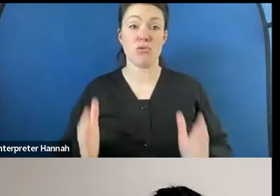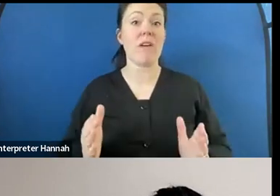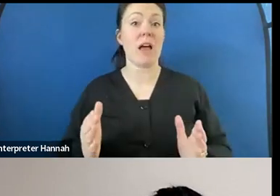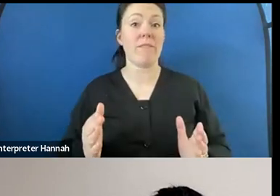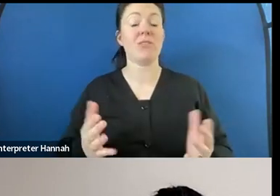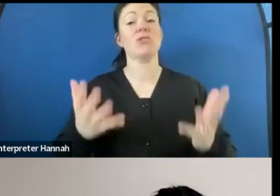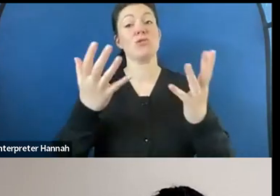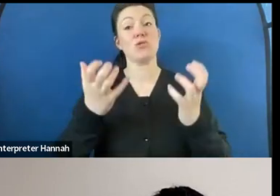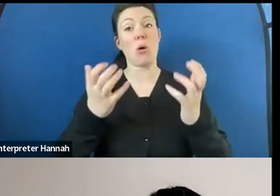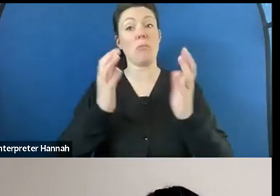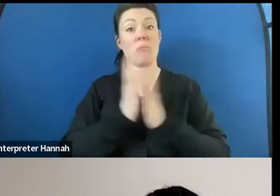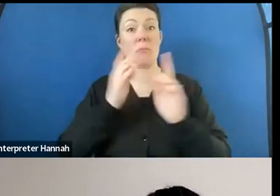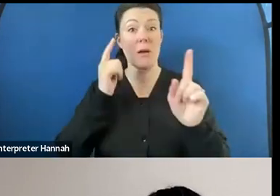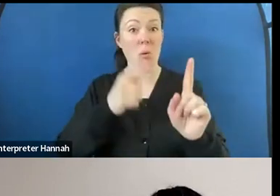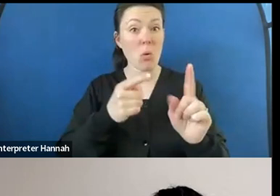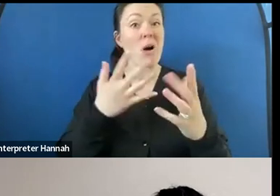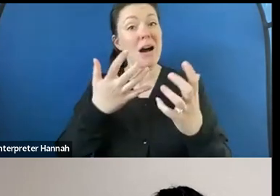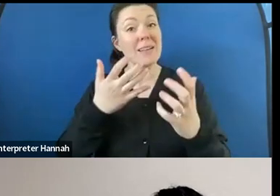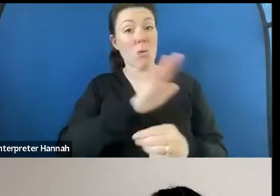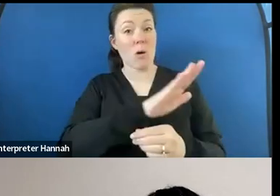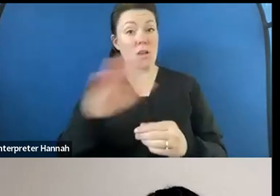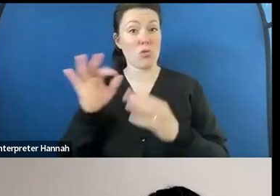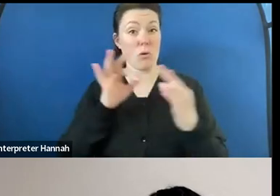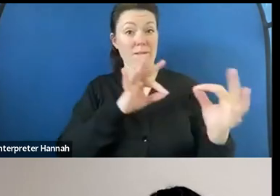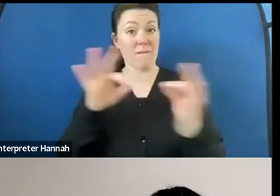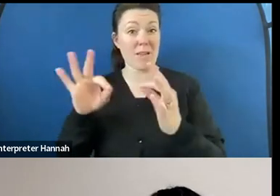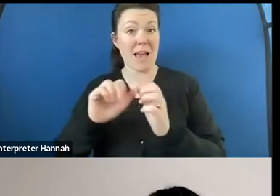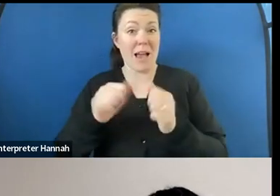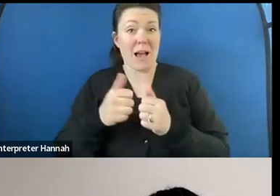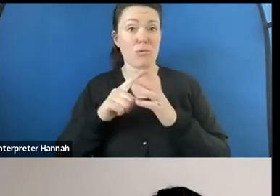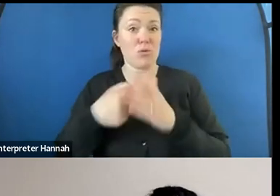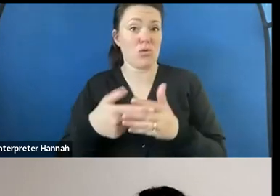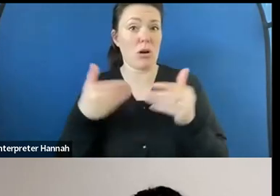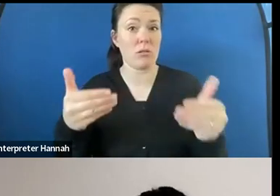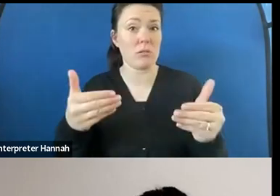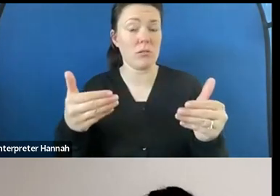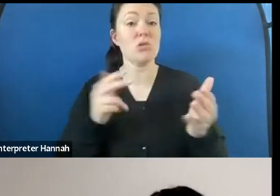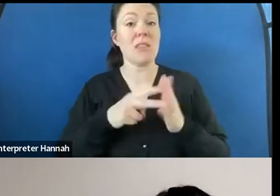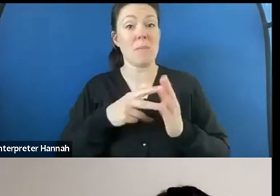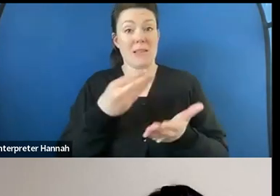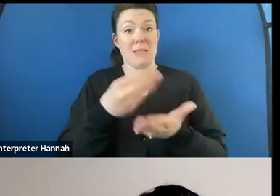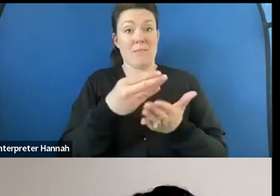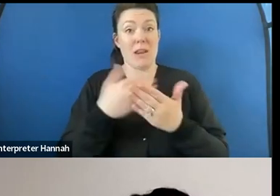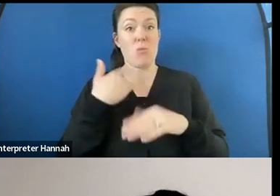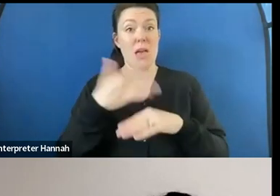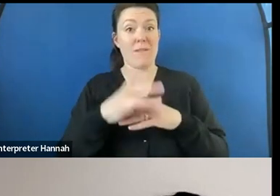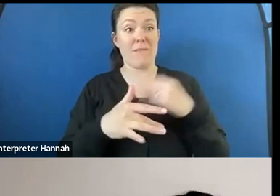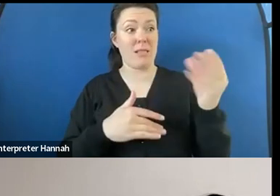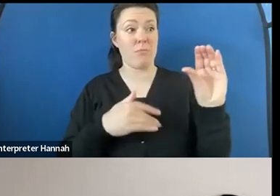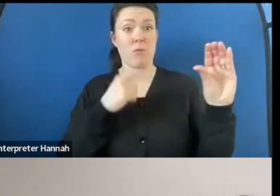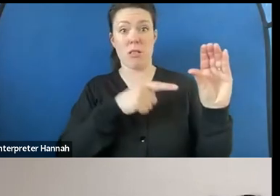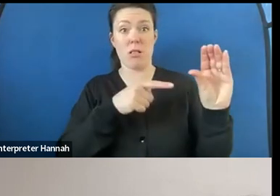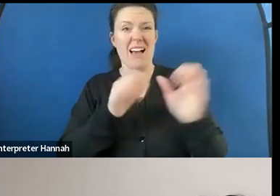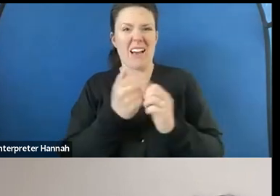see how we can start that journey, making use of our funding that's available, that's going to be